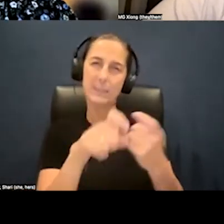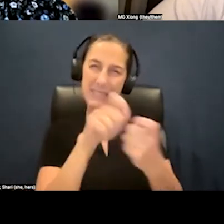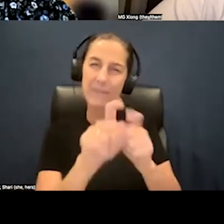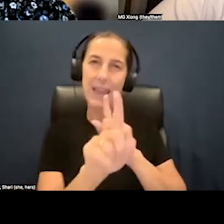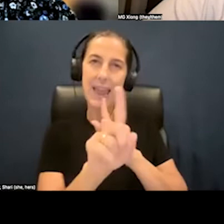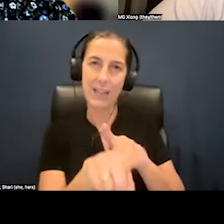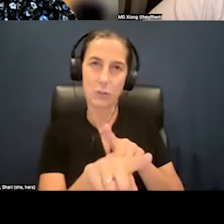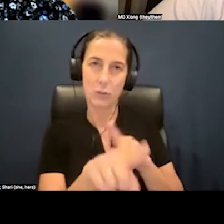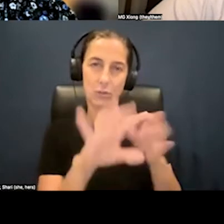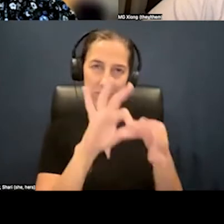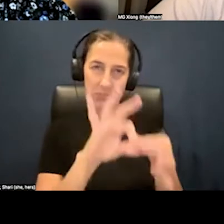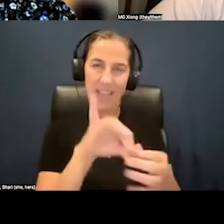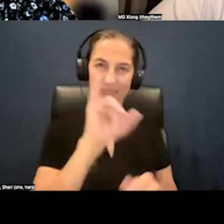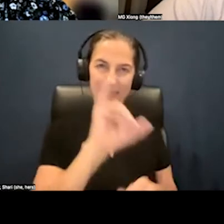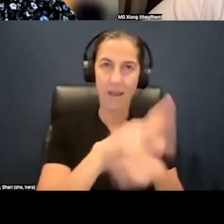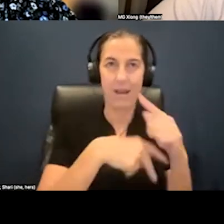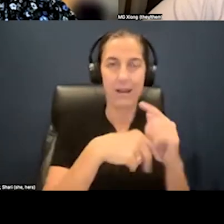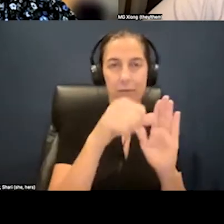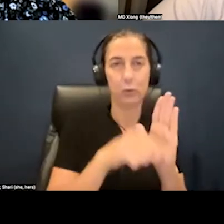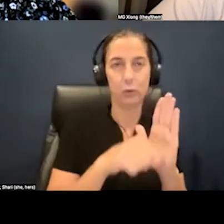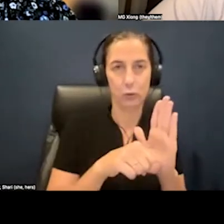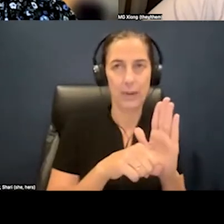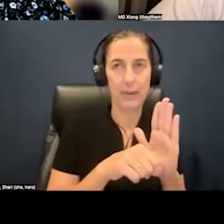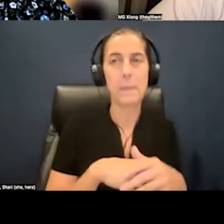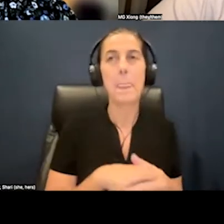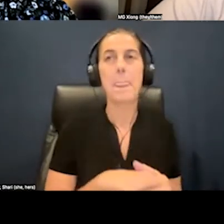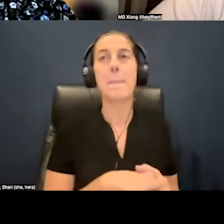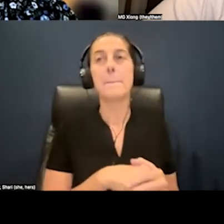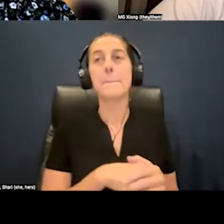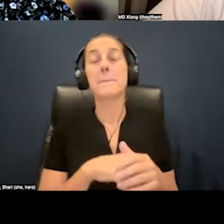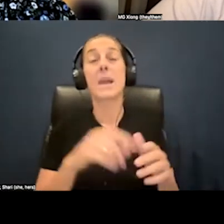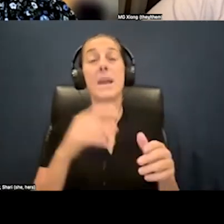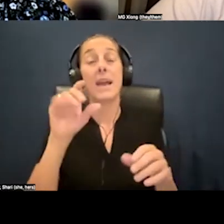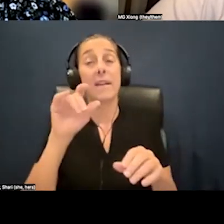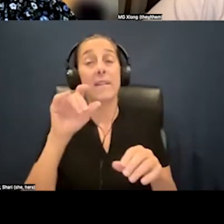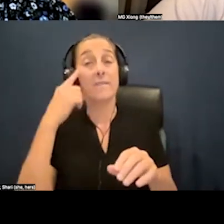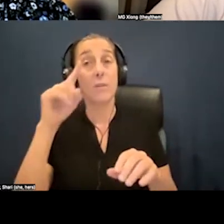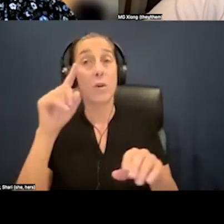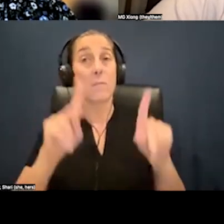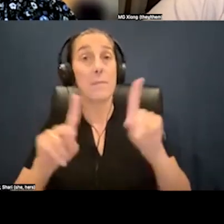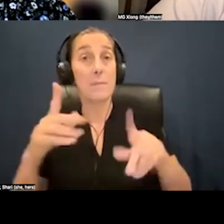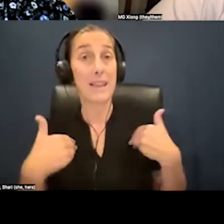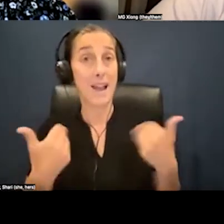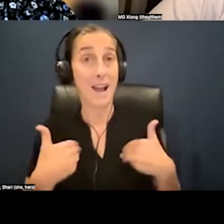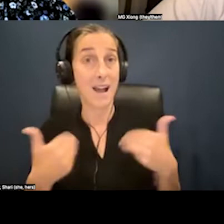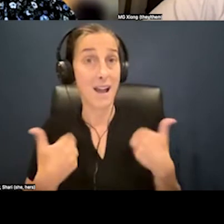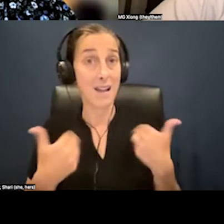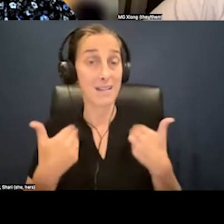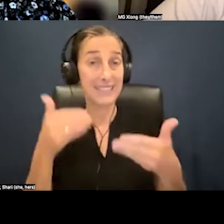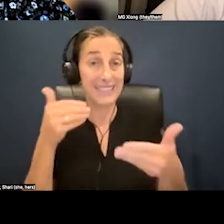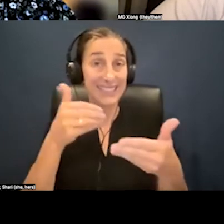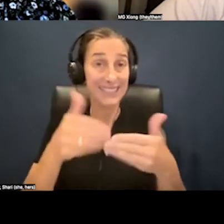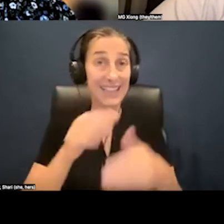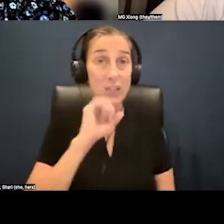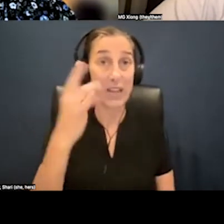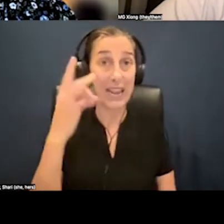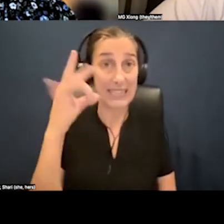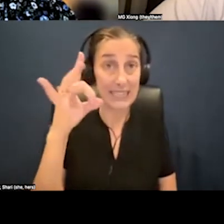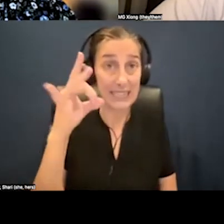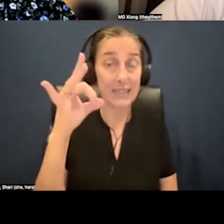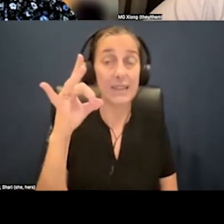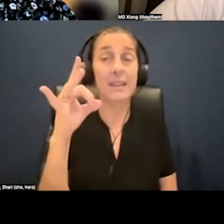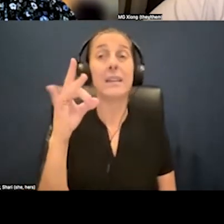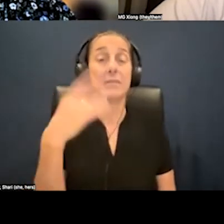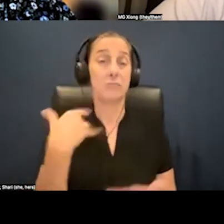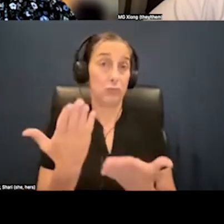think the number one thing I would prepare for, especially for youth coming into adulthood, is if